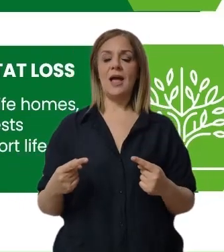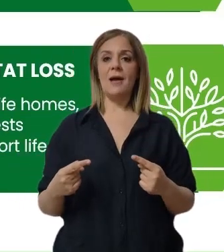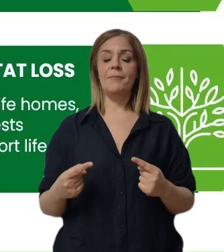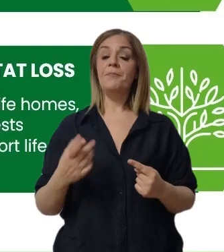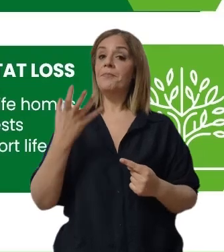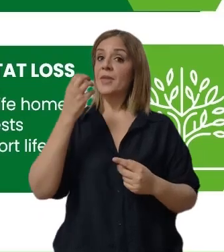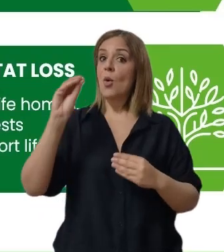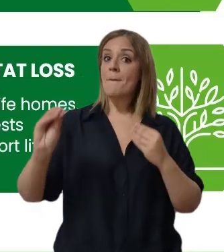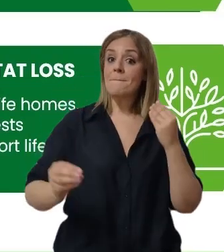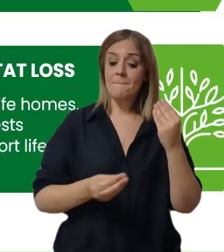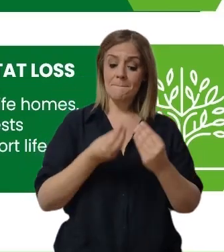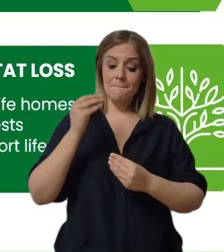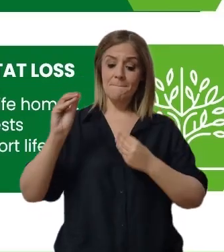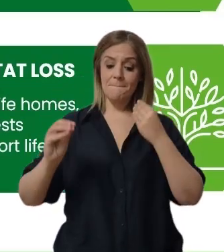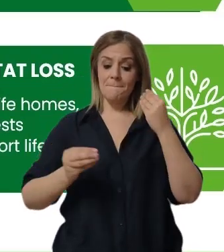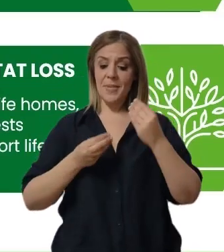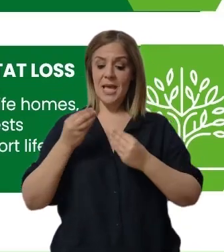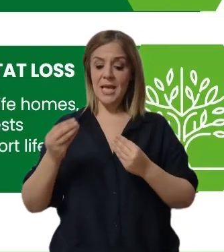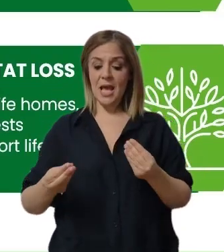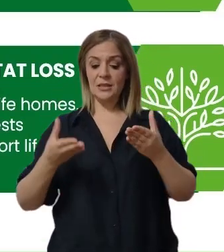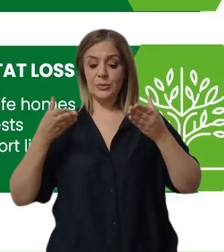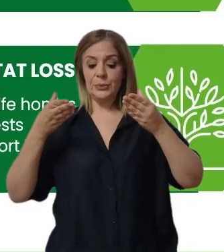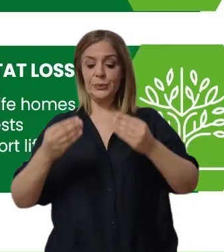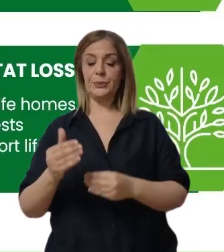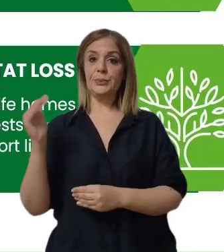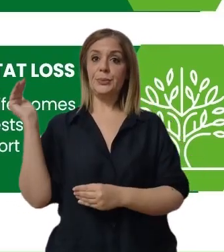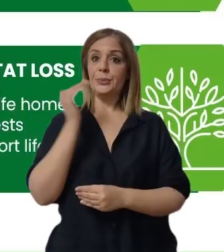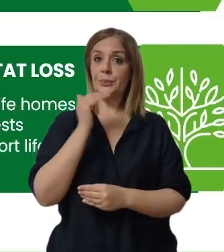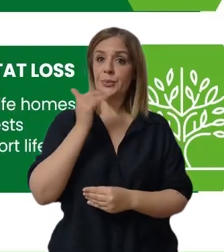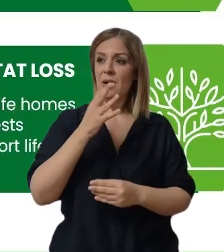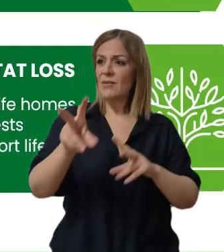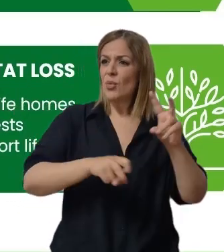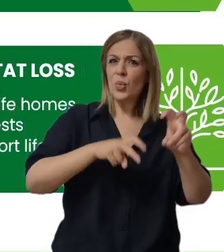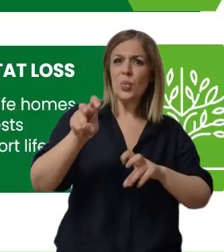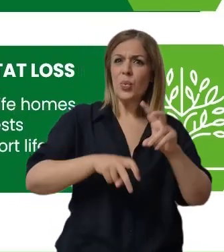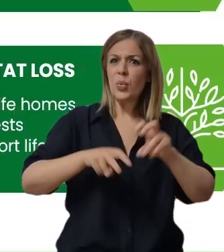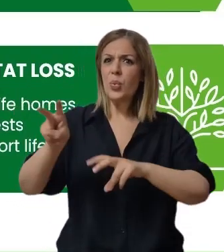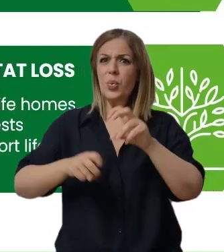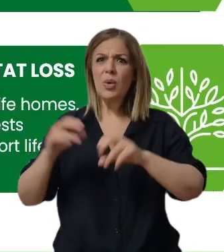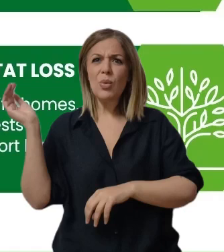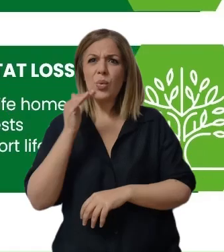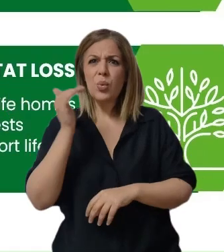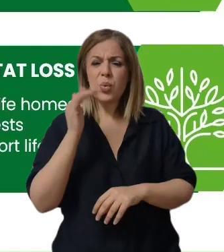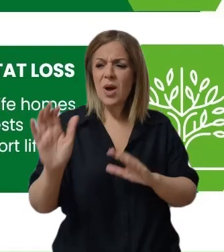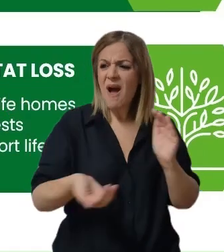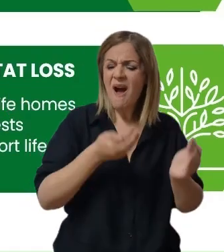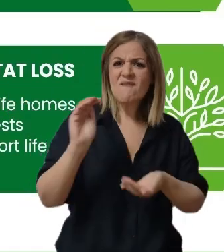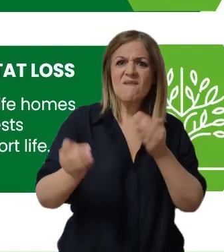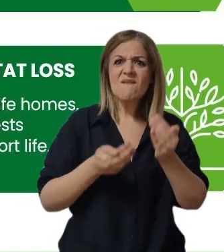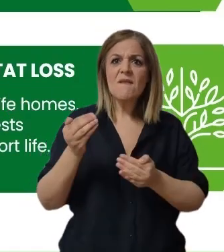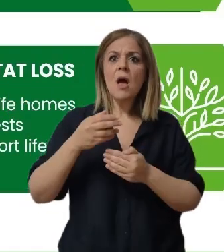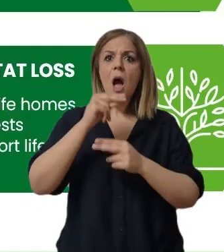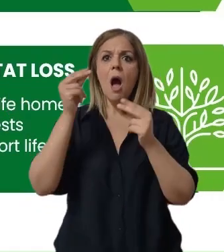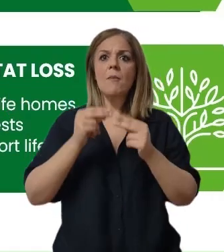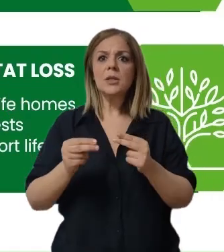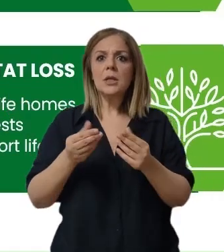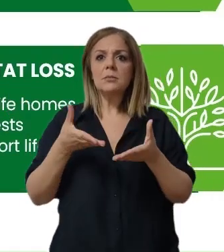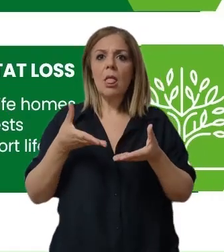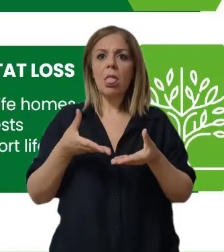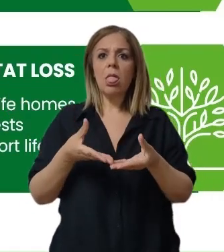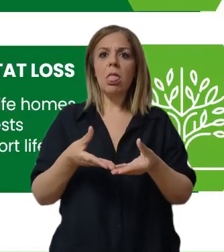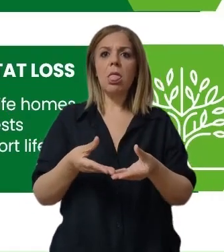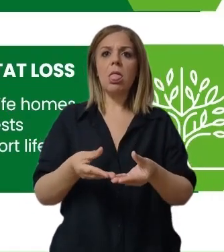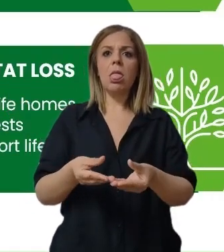resource depletion. We are using natural resources faster than what